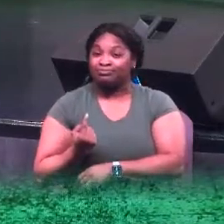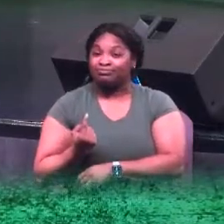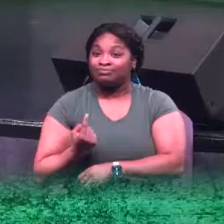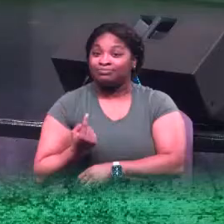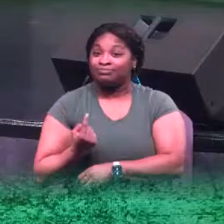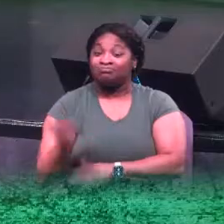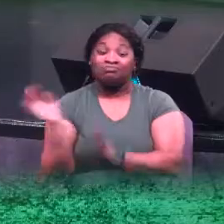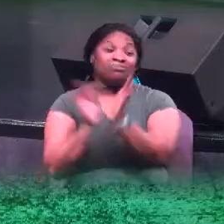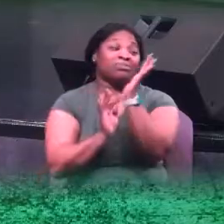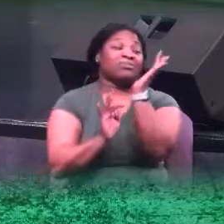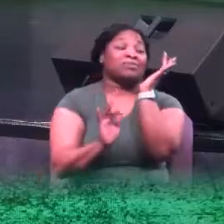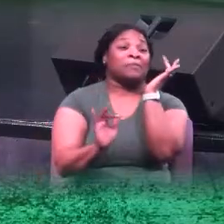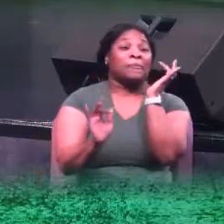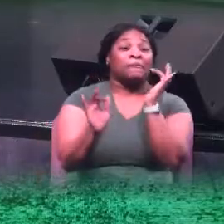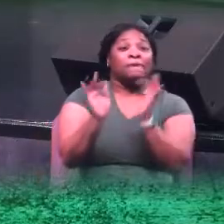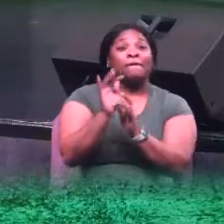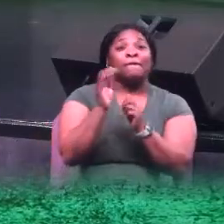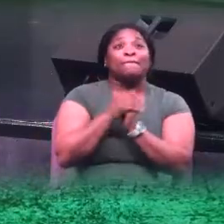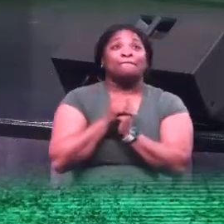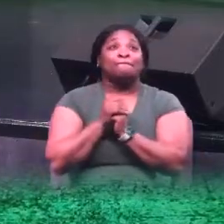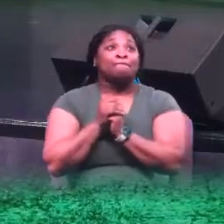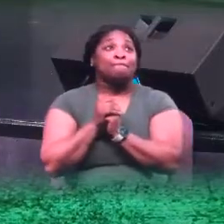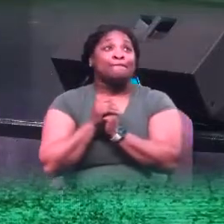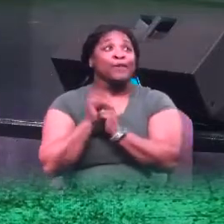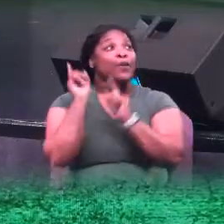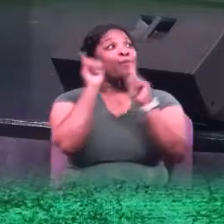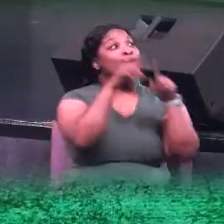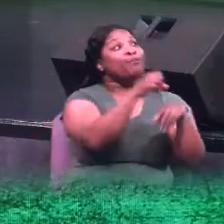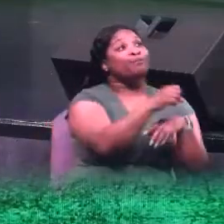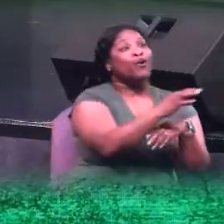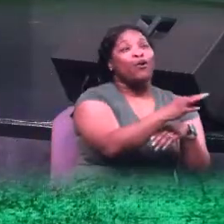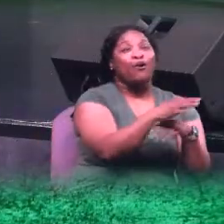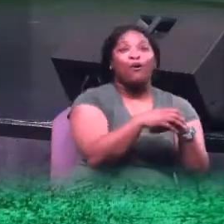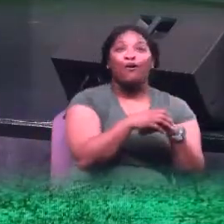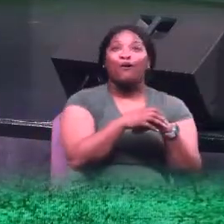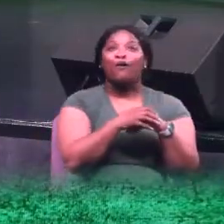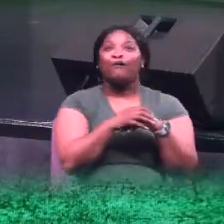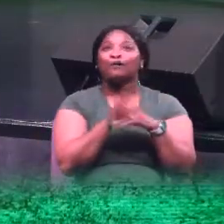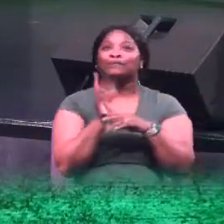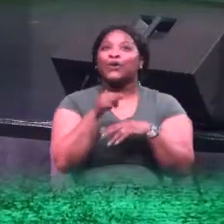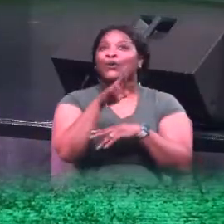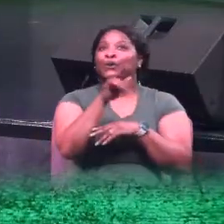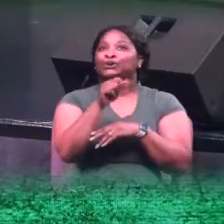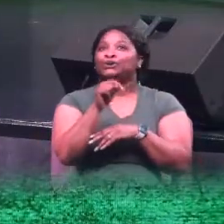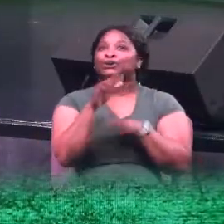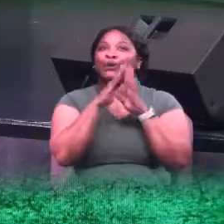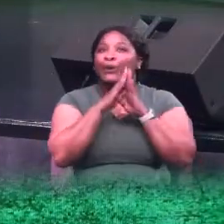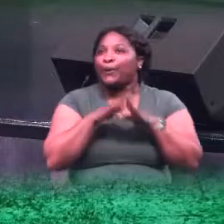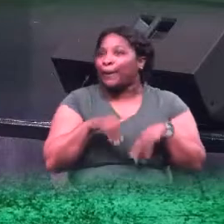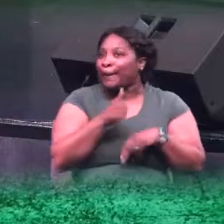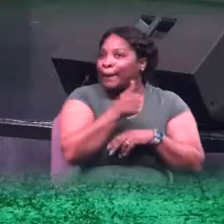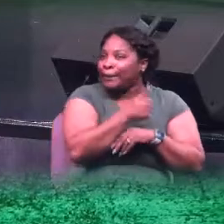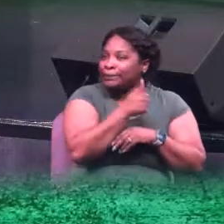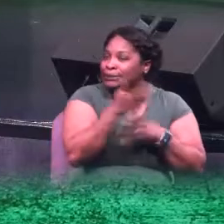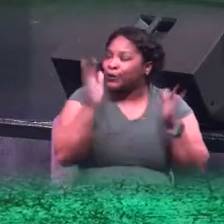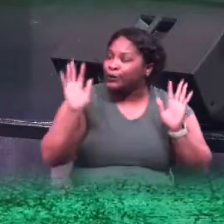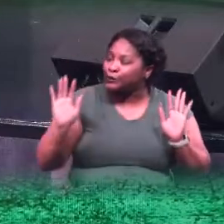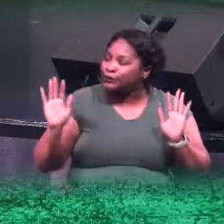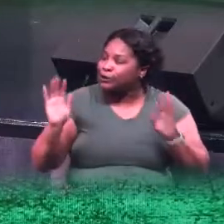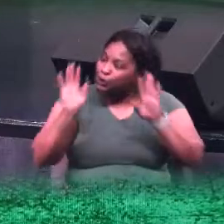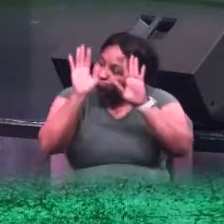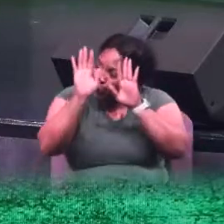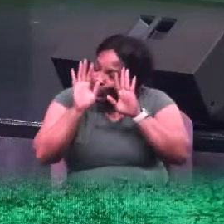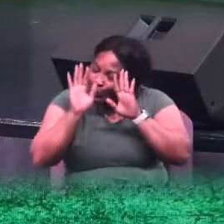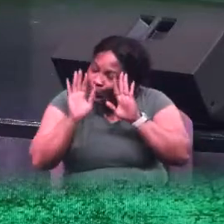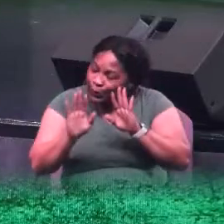Jesus would go off and have a retreat by himself and have a silent retreat, and certainly that's